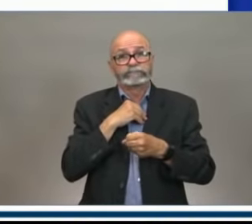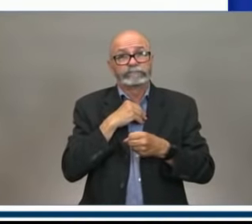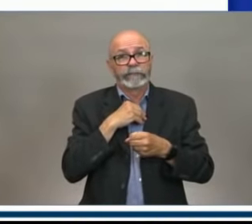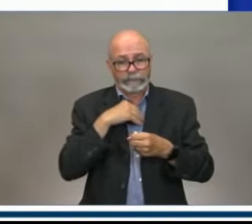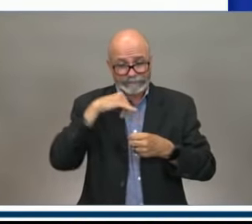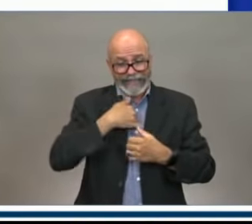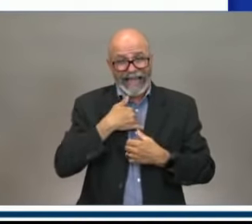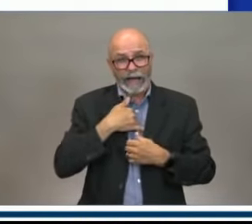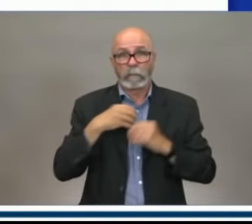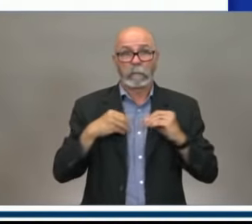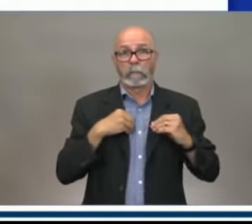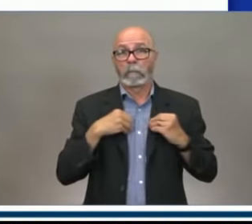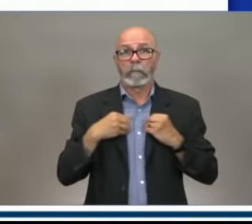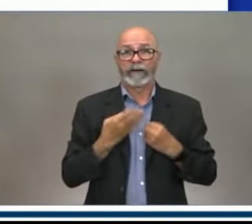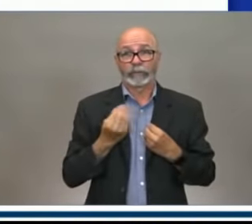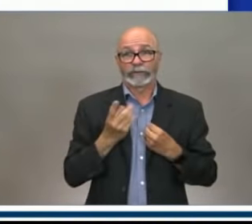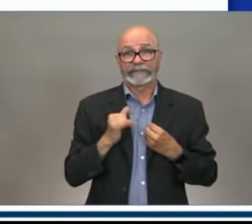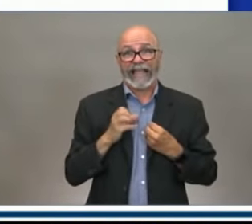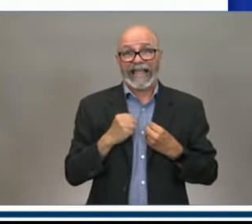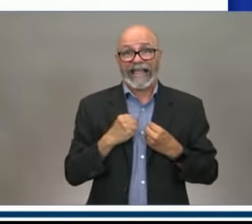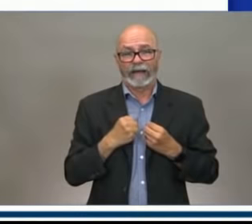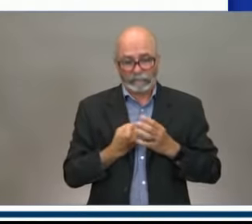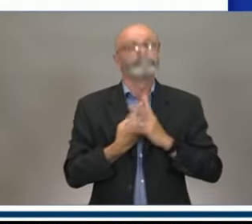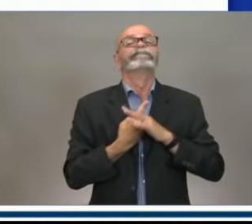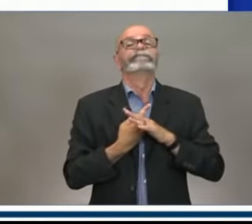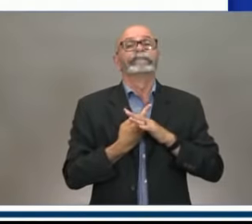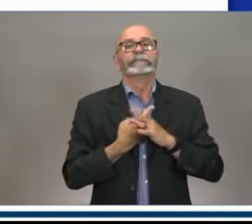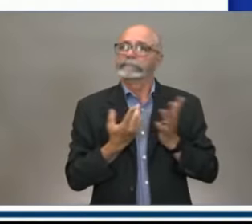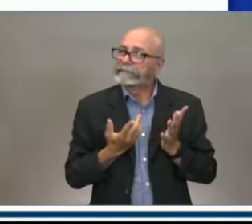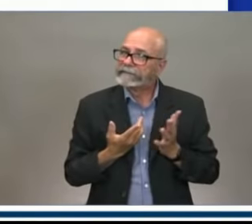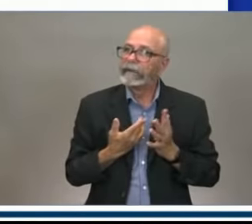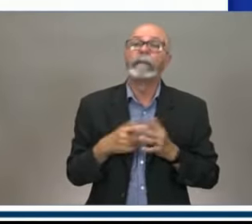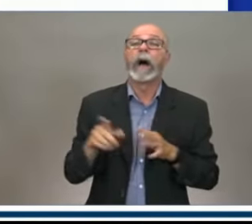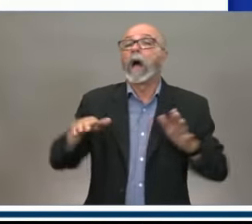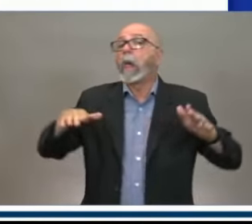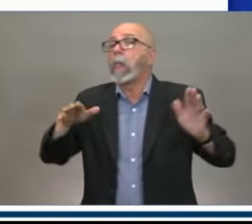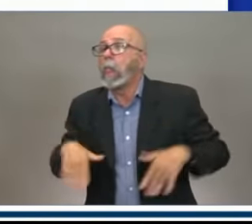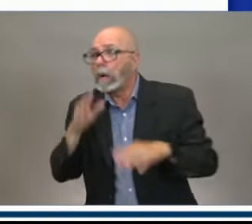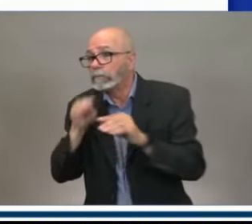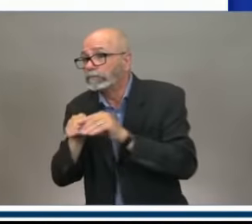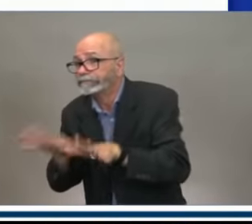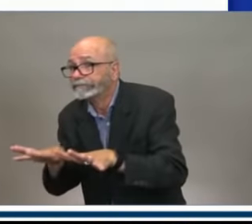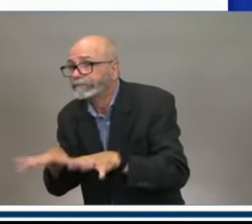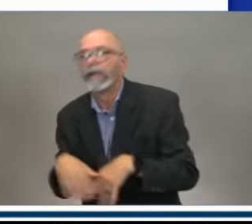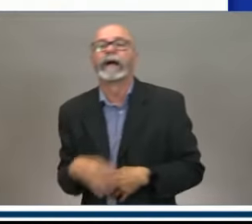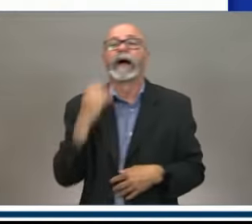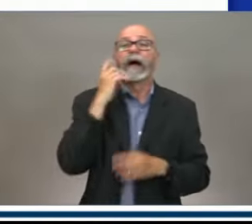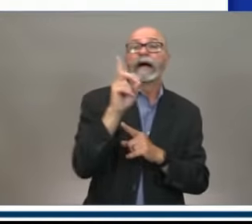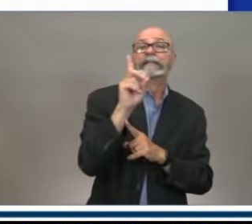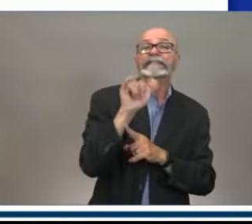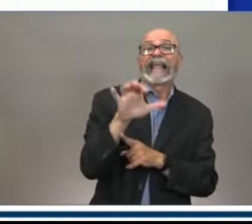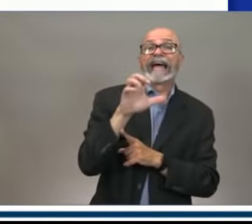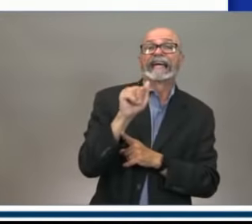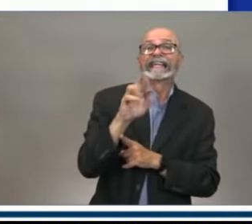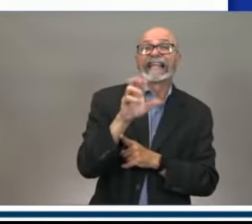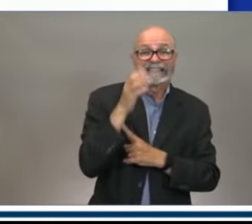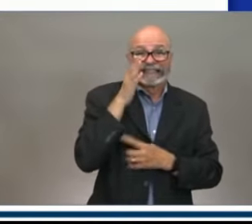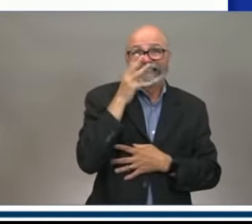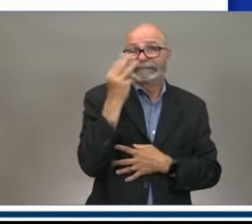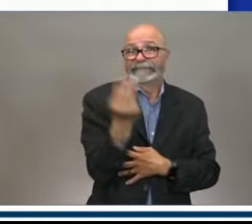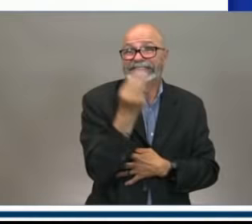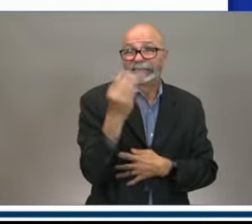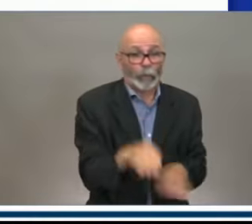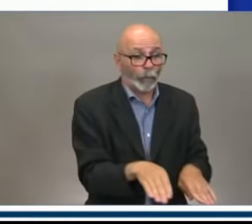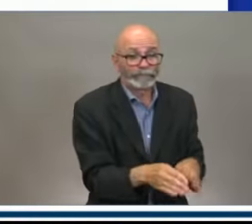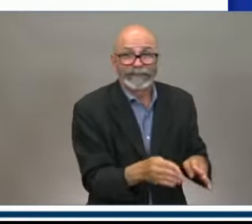within our community. We also have daycares opening on Monday. They are limited in capacity, but kids are coming together for the first